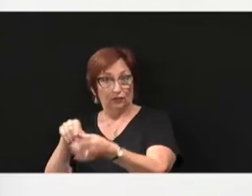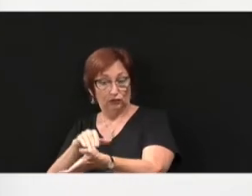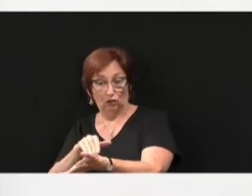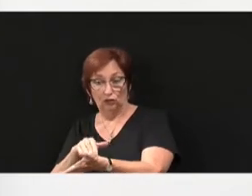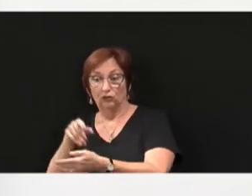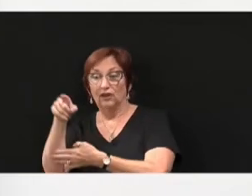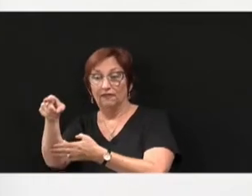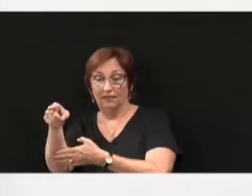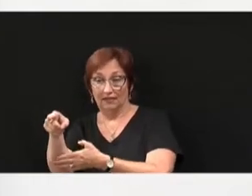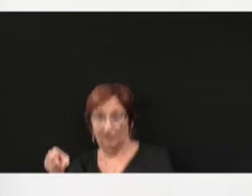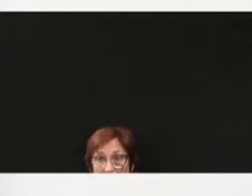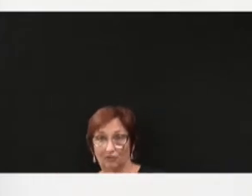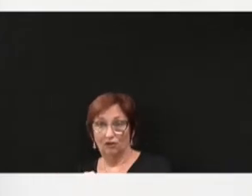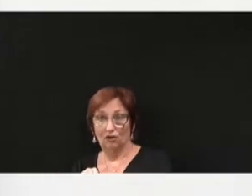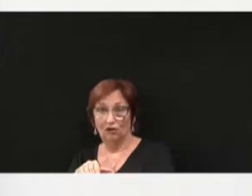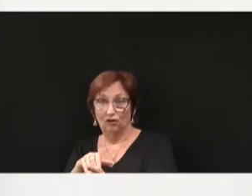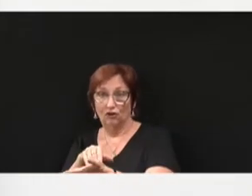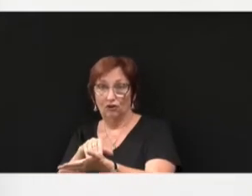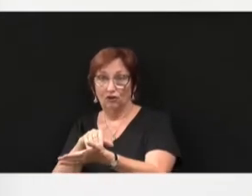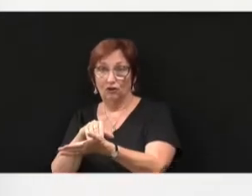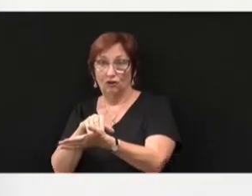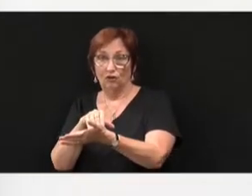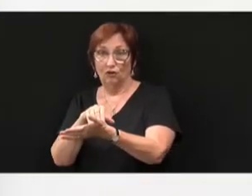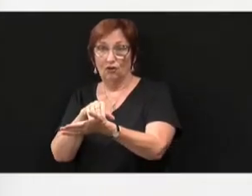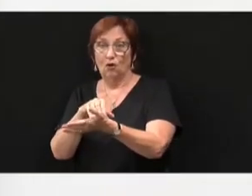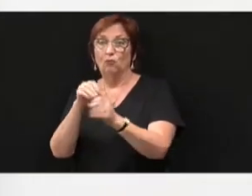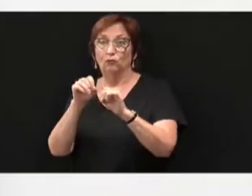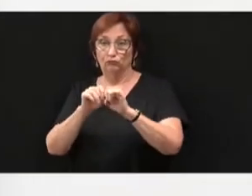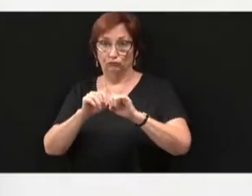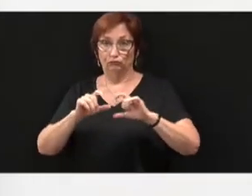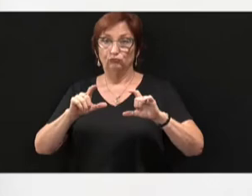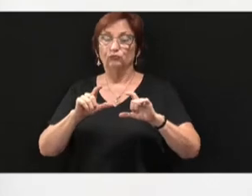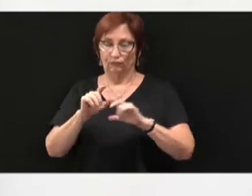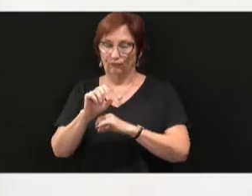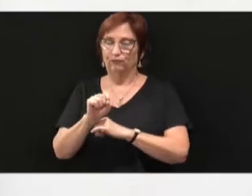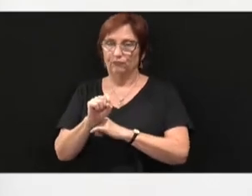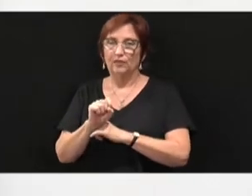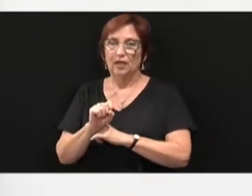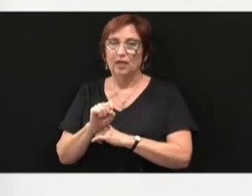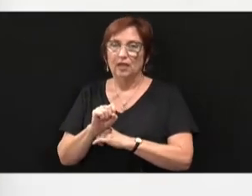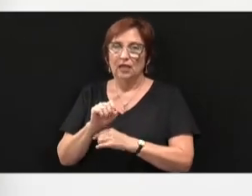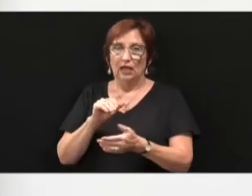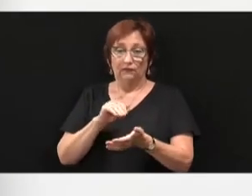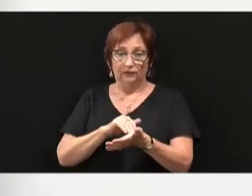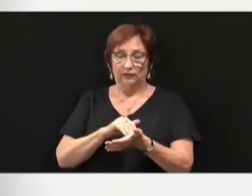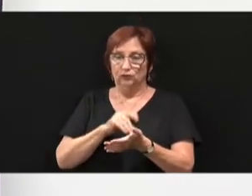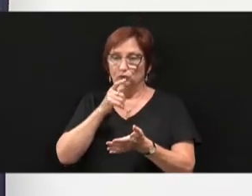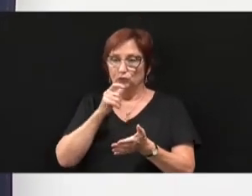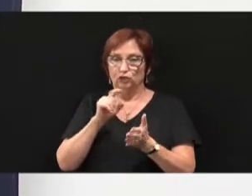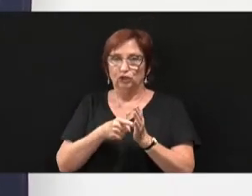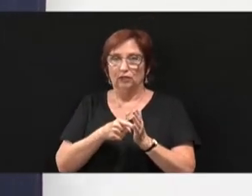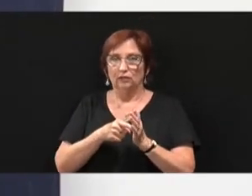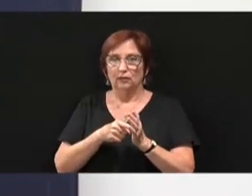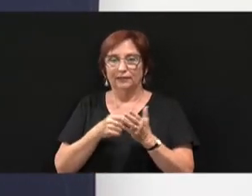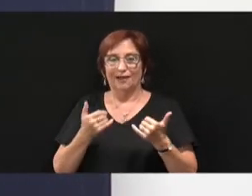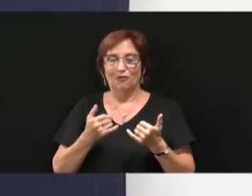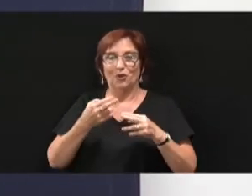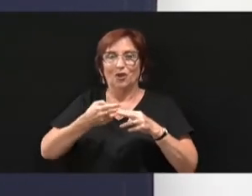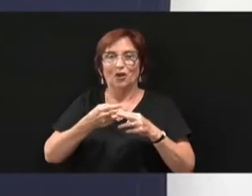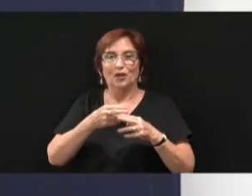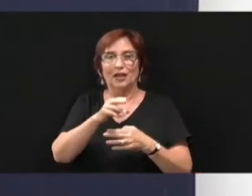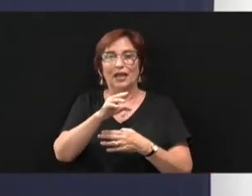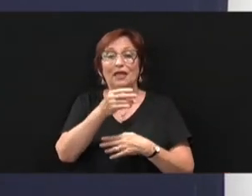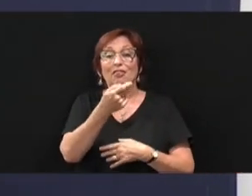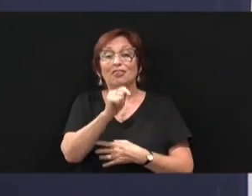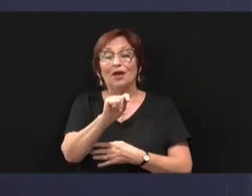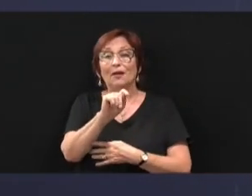had a wonderful idea for the checking. And what it is, we call it the B checker. You